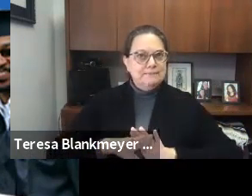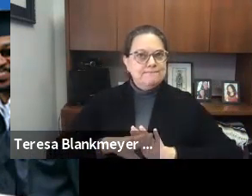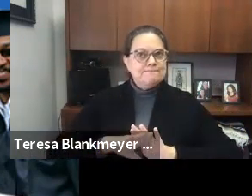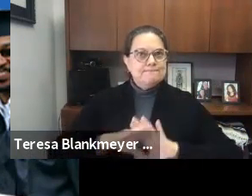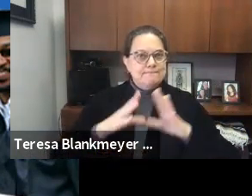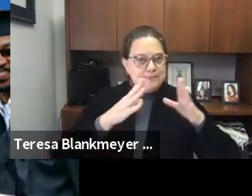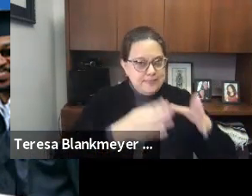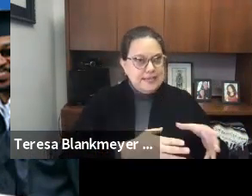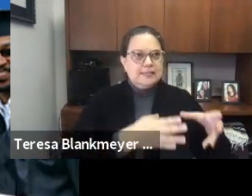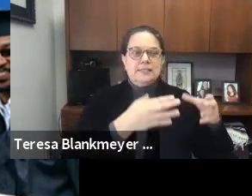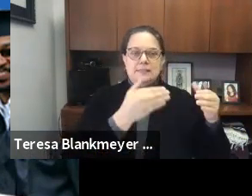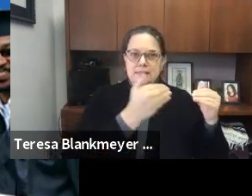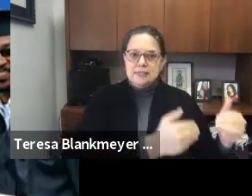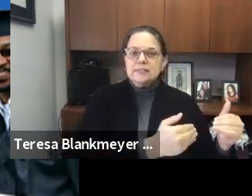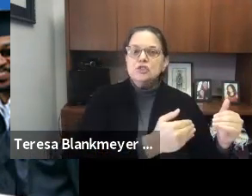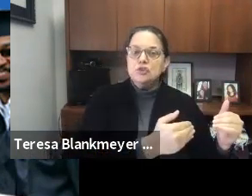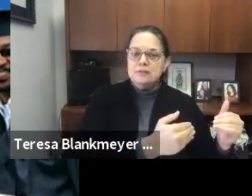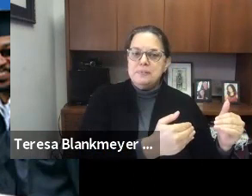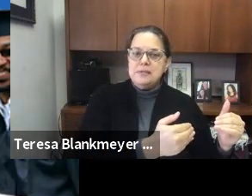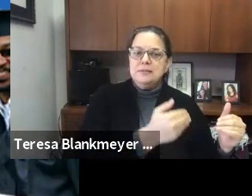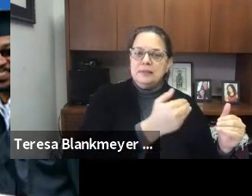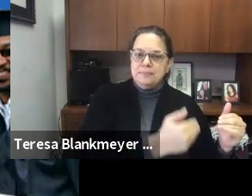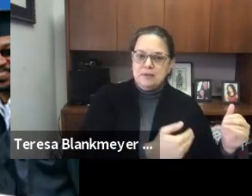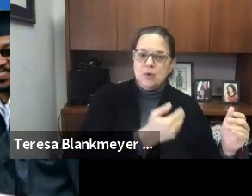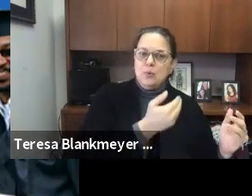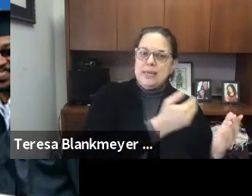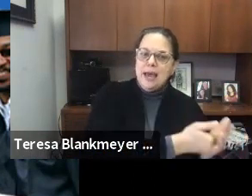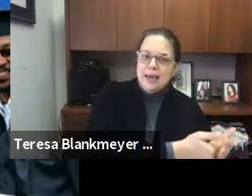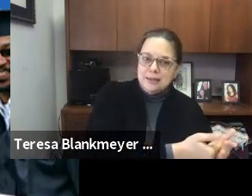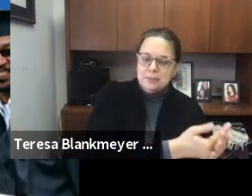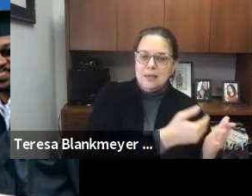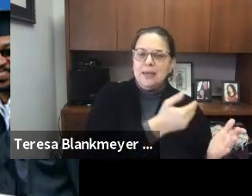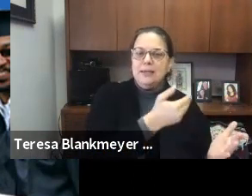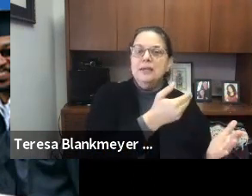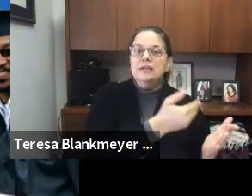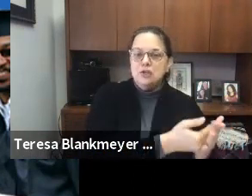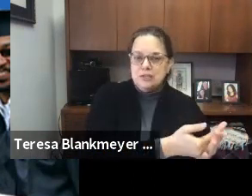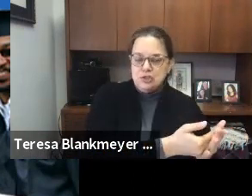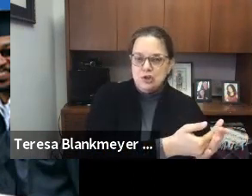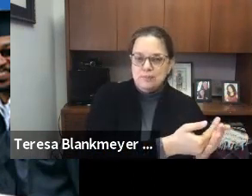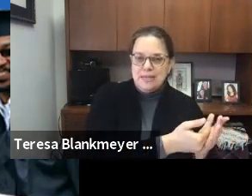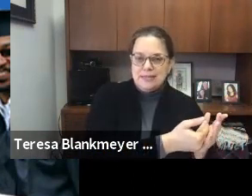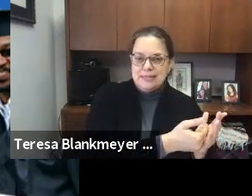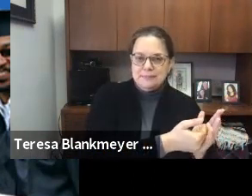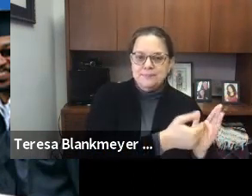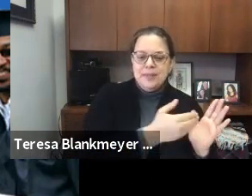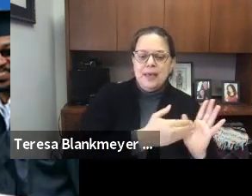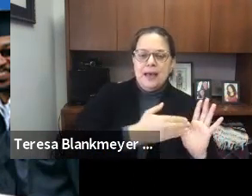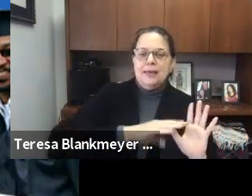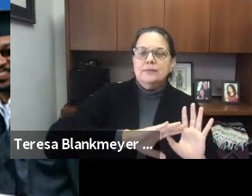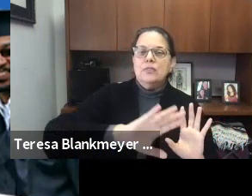say, yes, this should be something where we can apply human genome